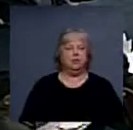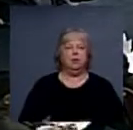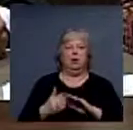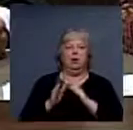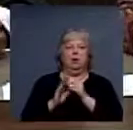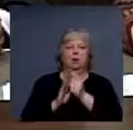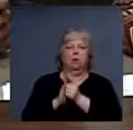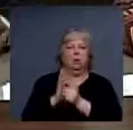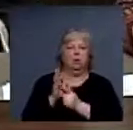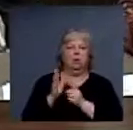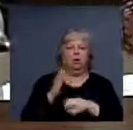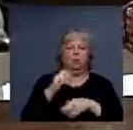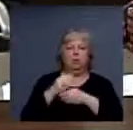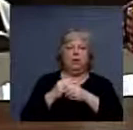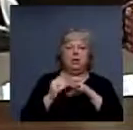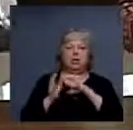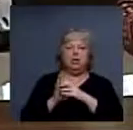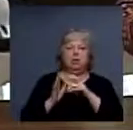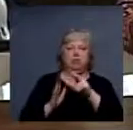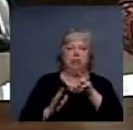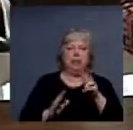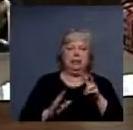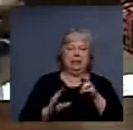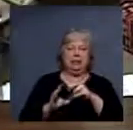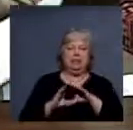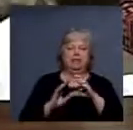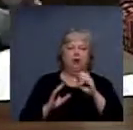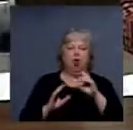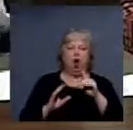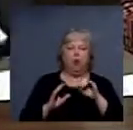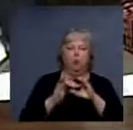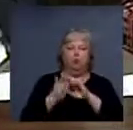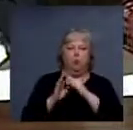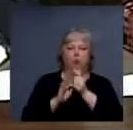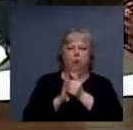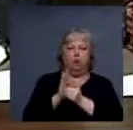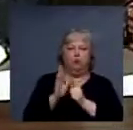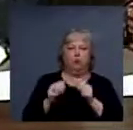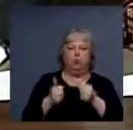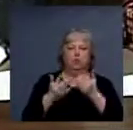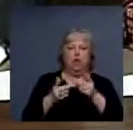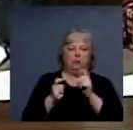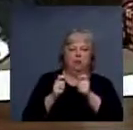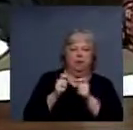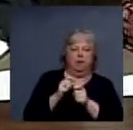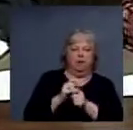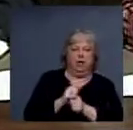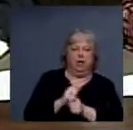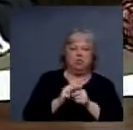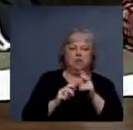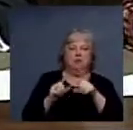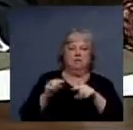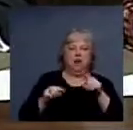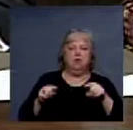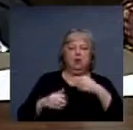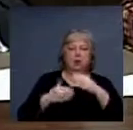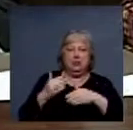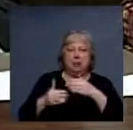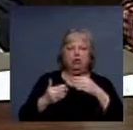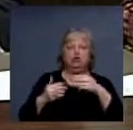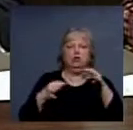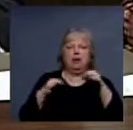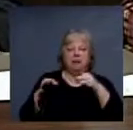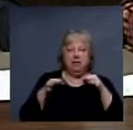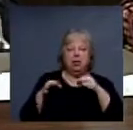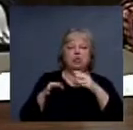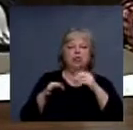An ordinance to amend Chapter 36 of the Code of Ordinances of the City of Little Rock, Arkansas, to provide for the modification of various procedures, definitions, and